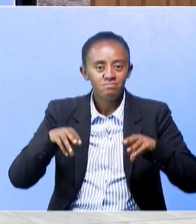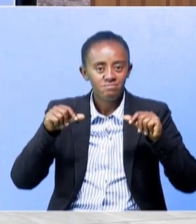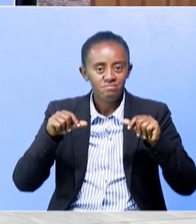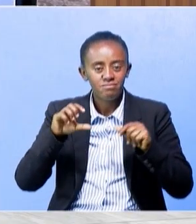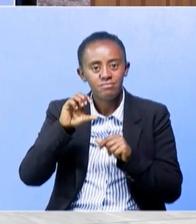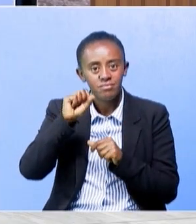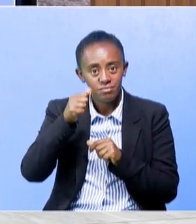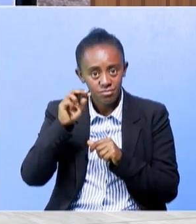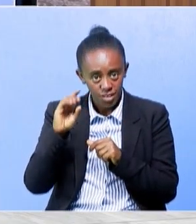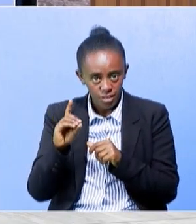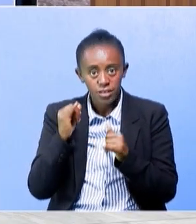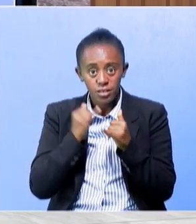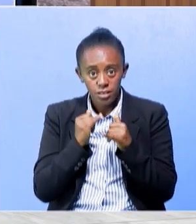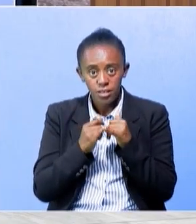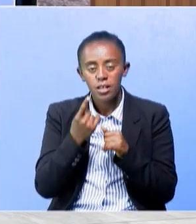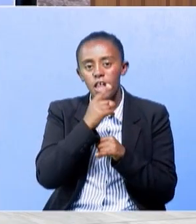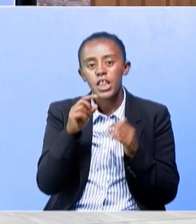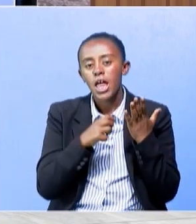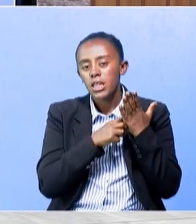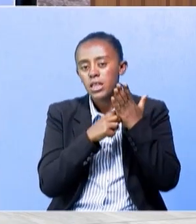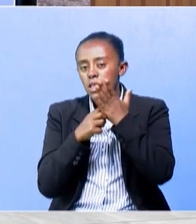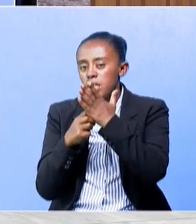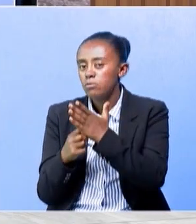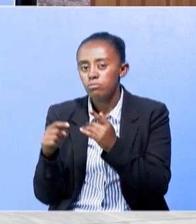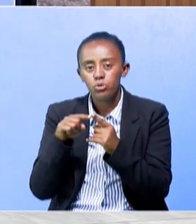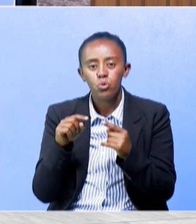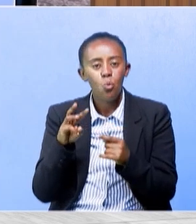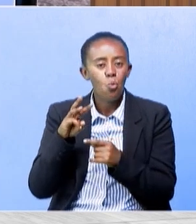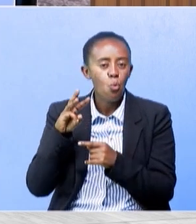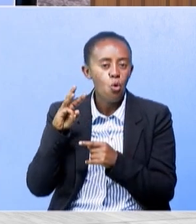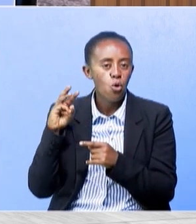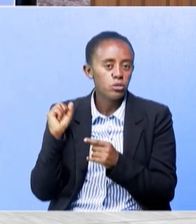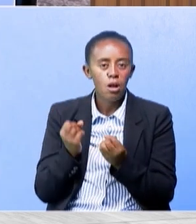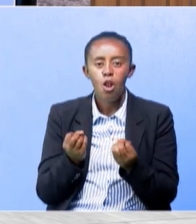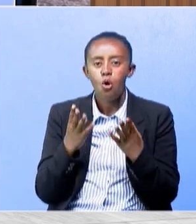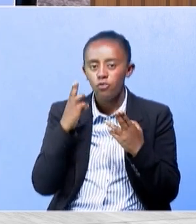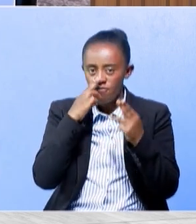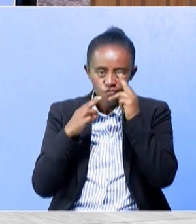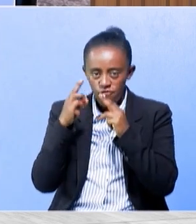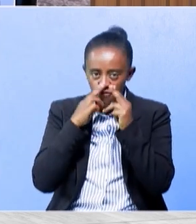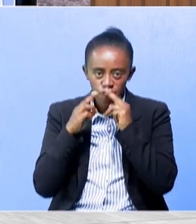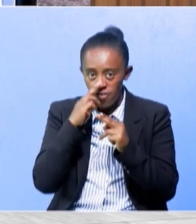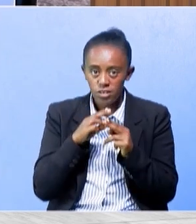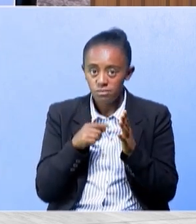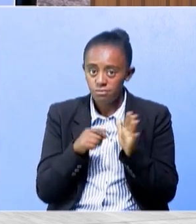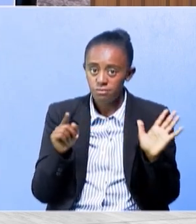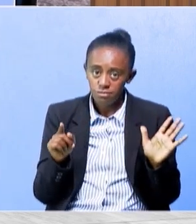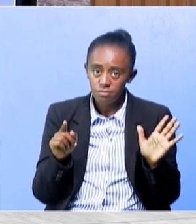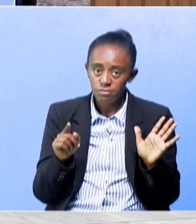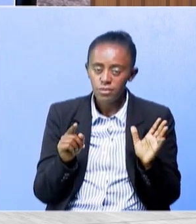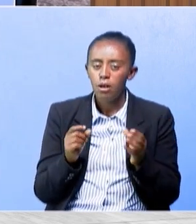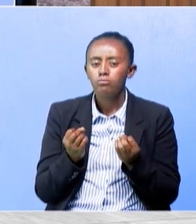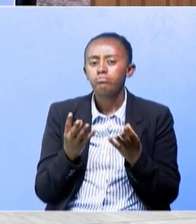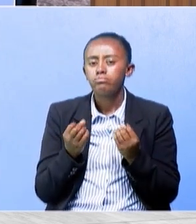about the last one? The trip to the beach was a lot fun. Clear? With a